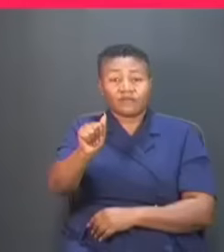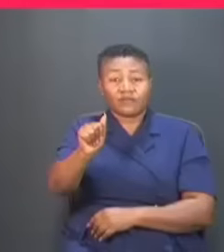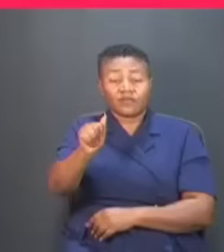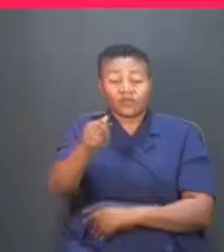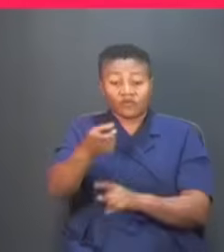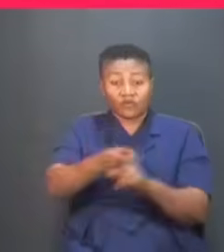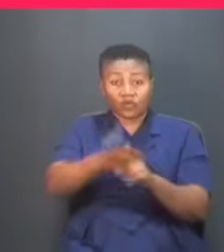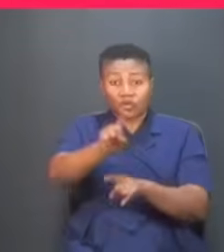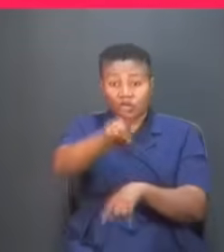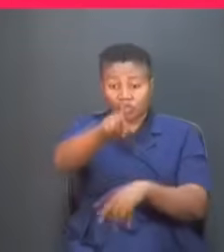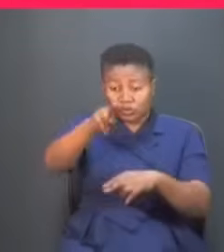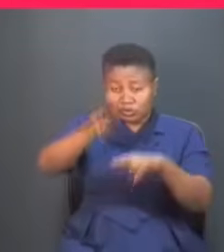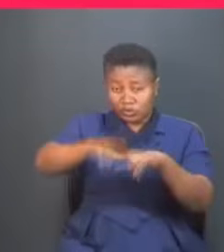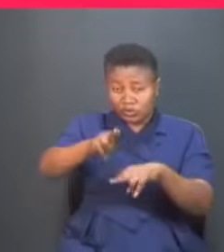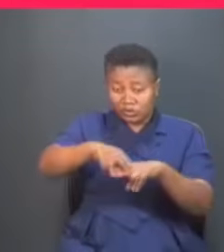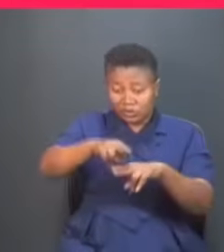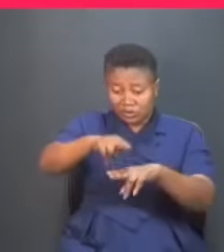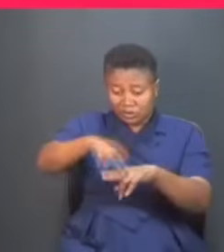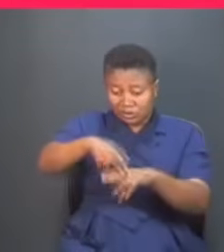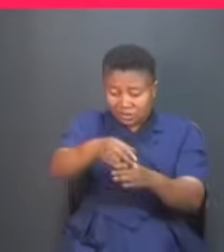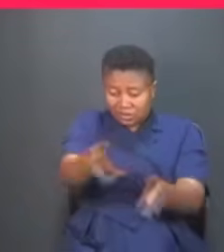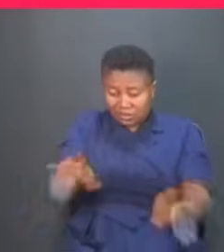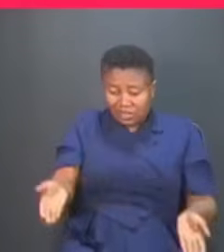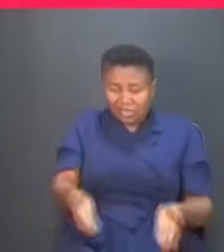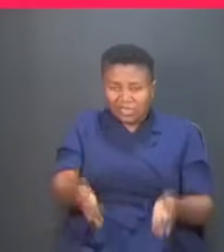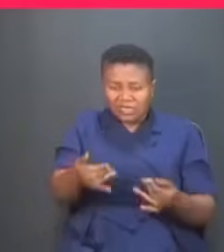There are still a few challenges